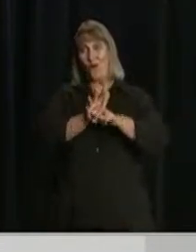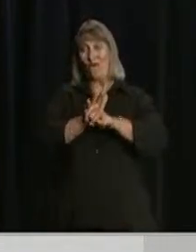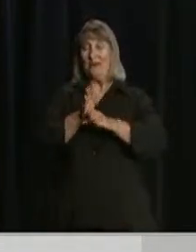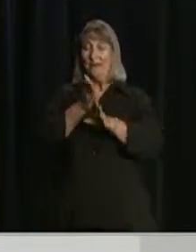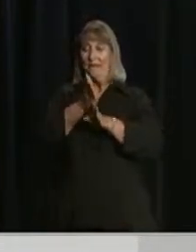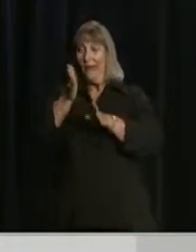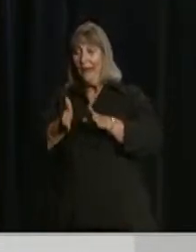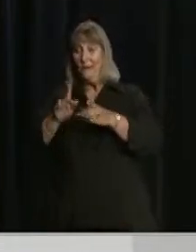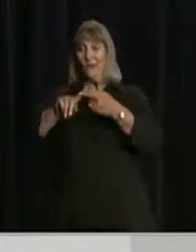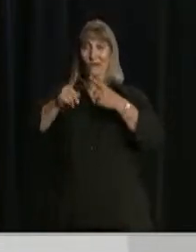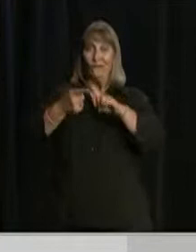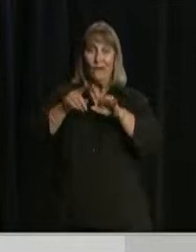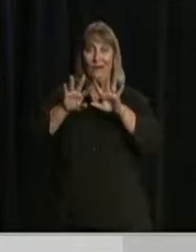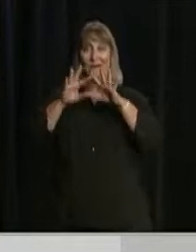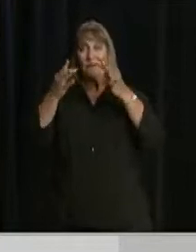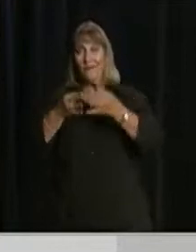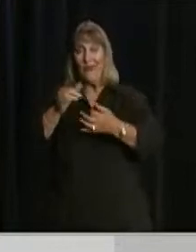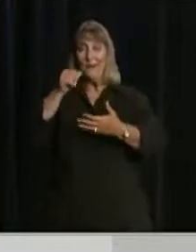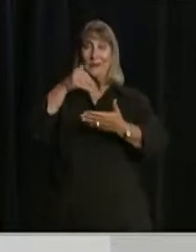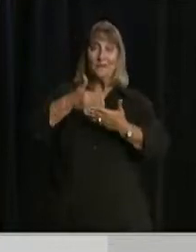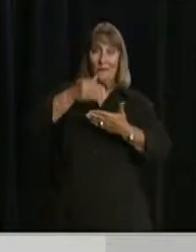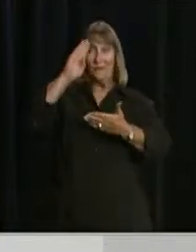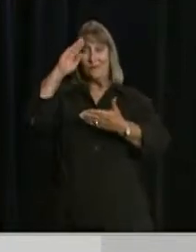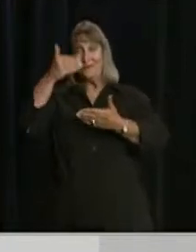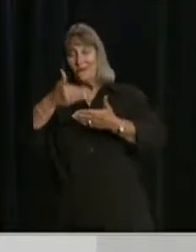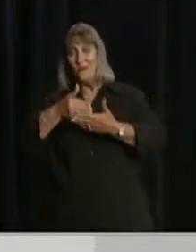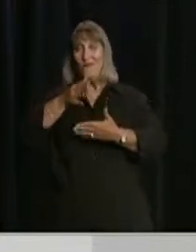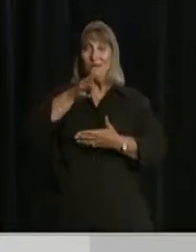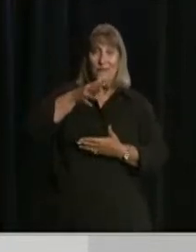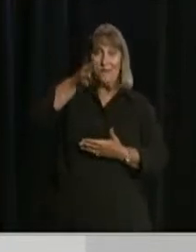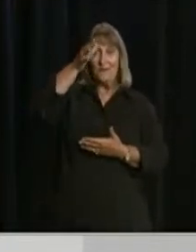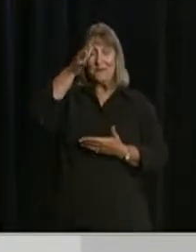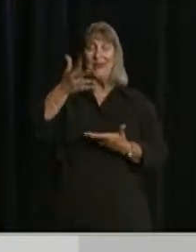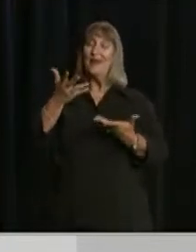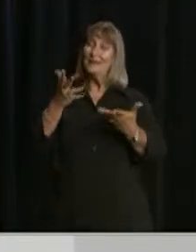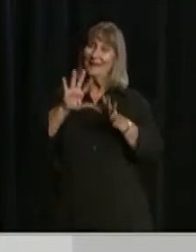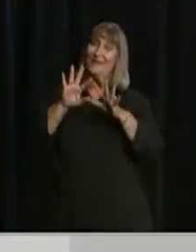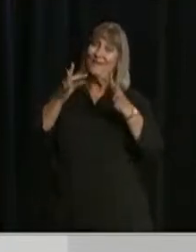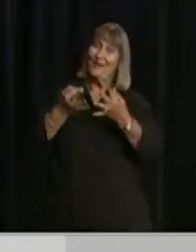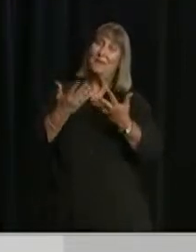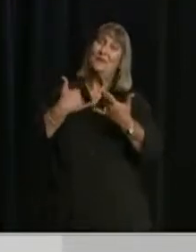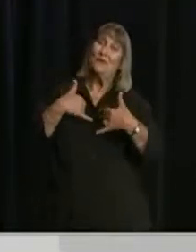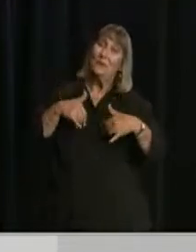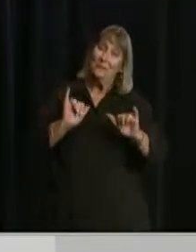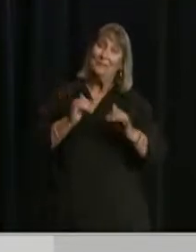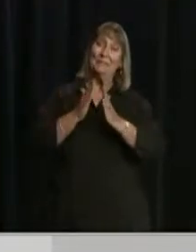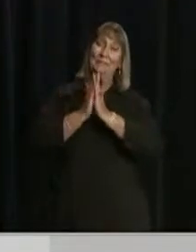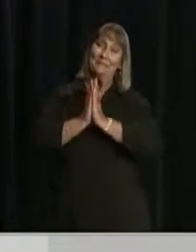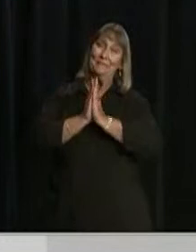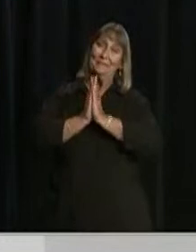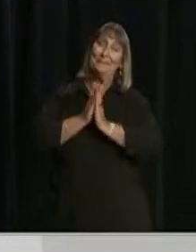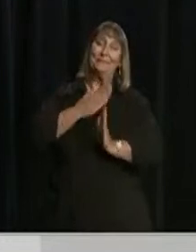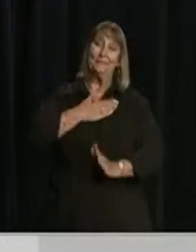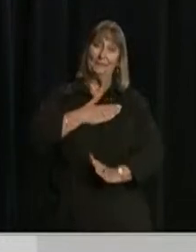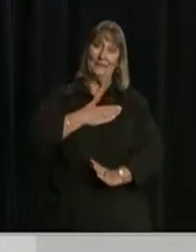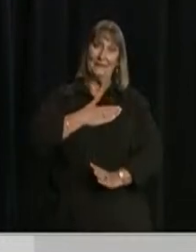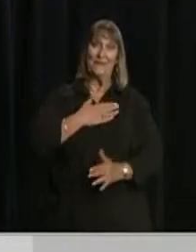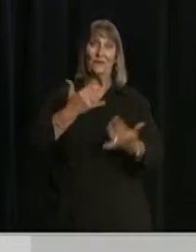fathers, sons, and daughters, so please keep them and their families in your prayers this evening. Over in our hospitals, there